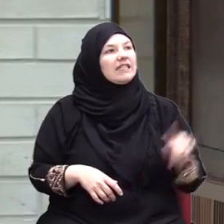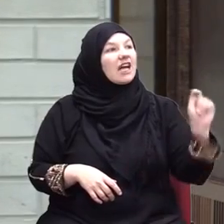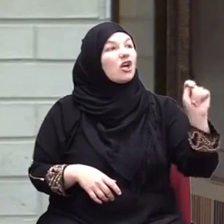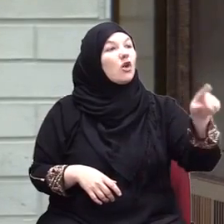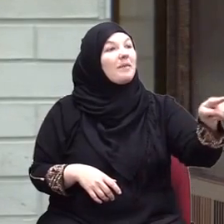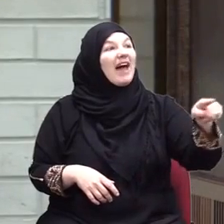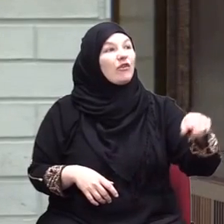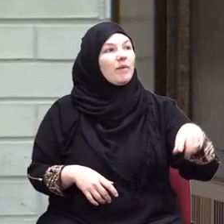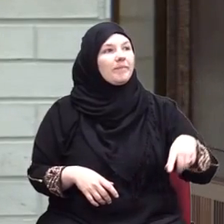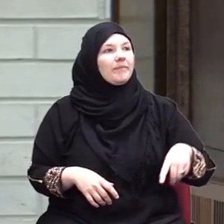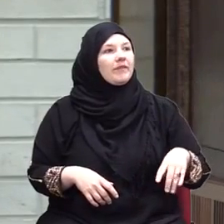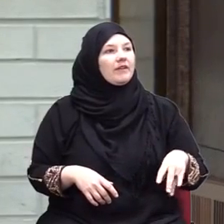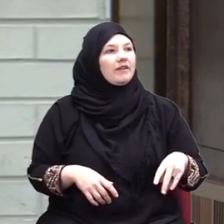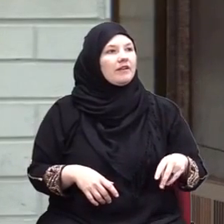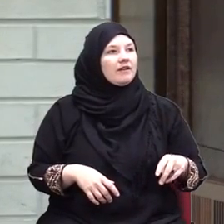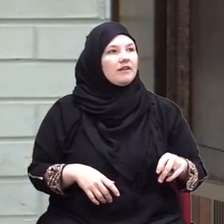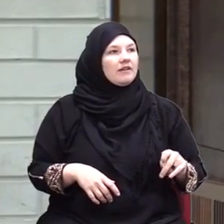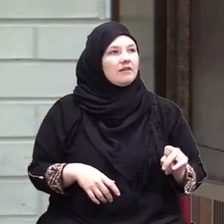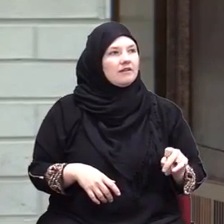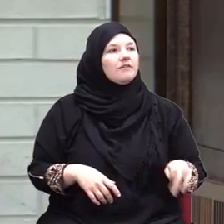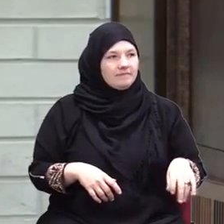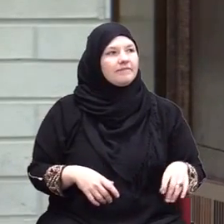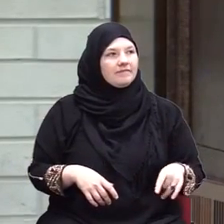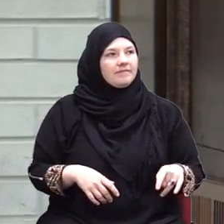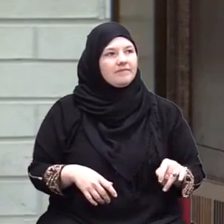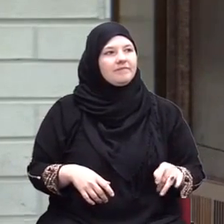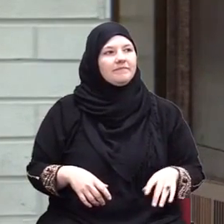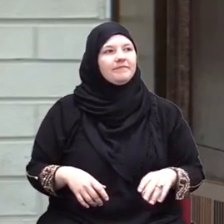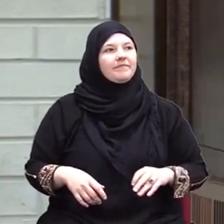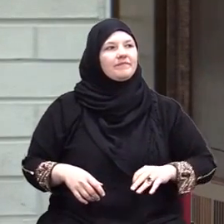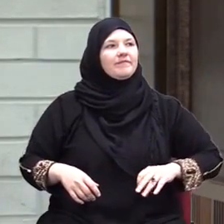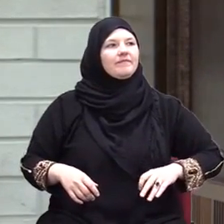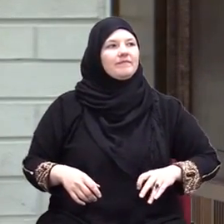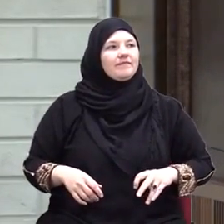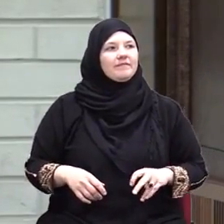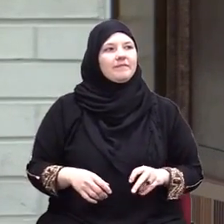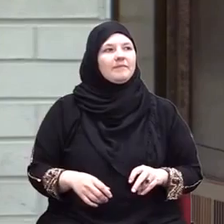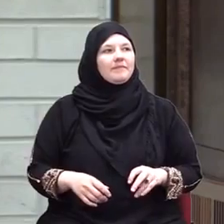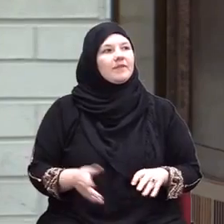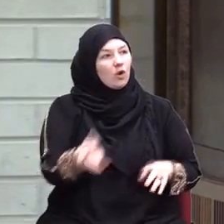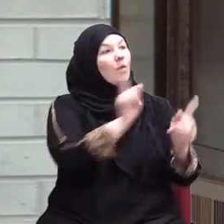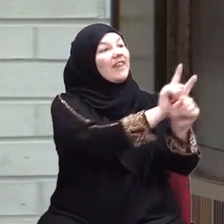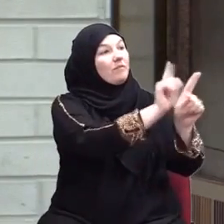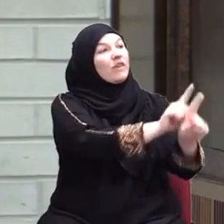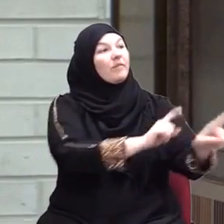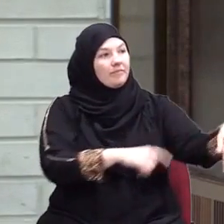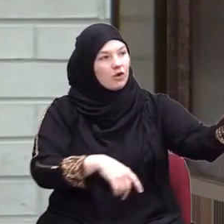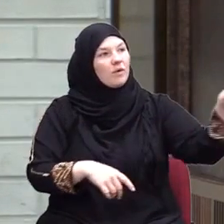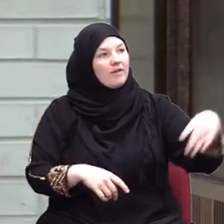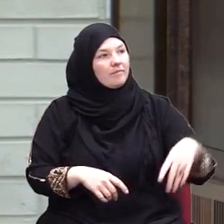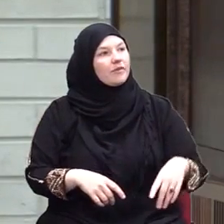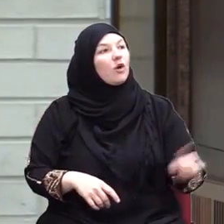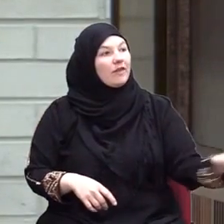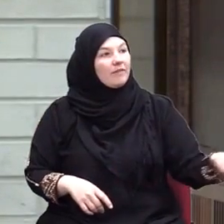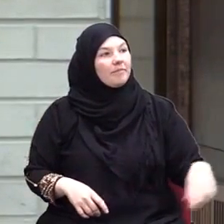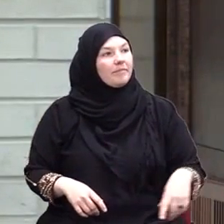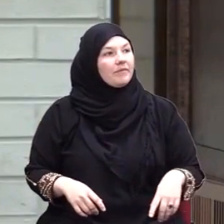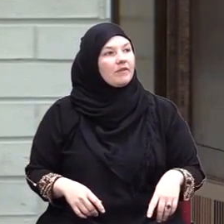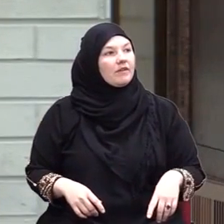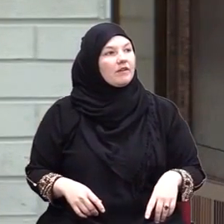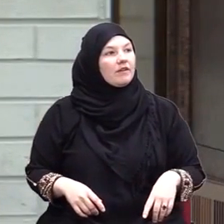that Allah provides us, it is real knowledge that matters. And it matters for